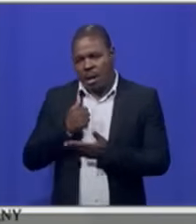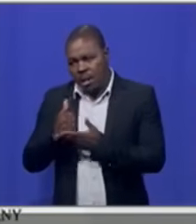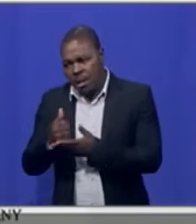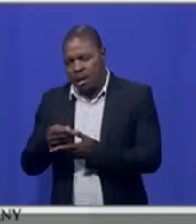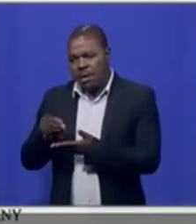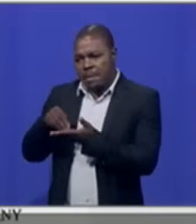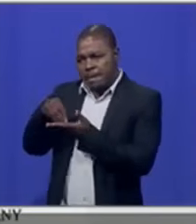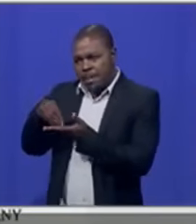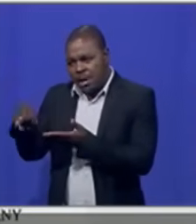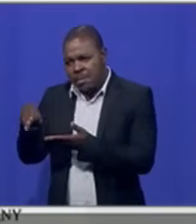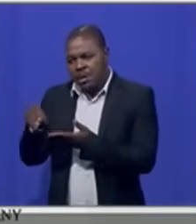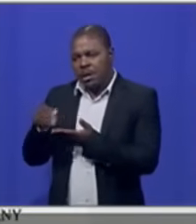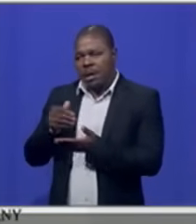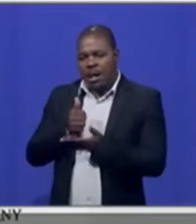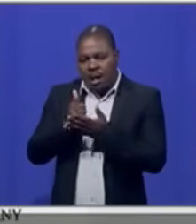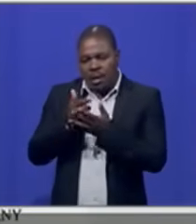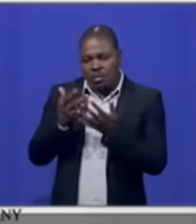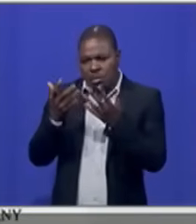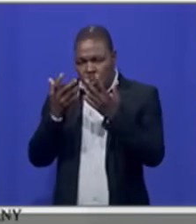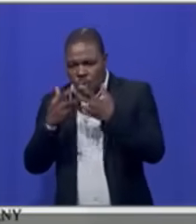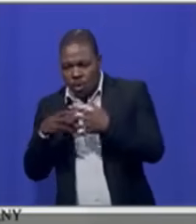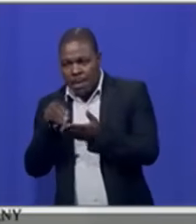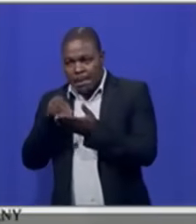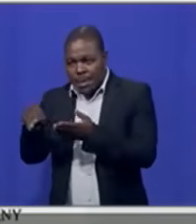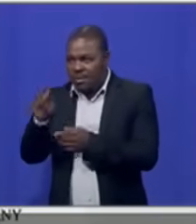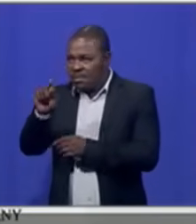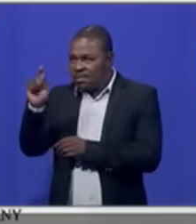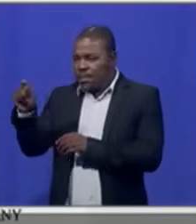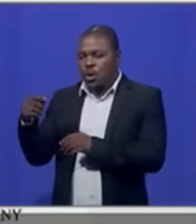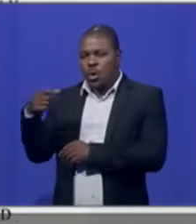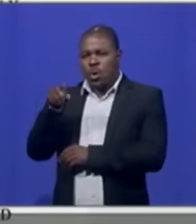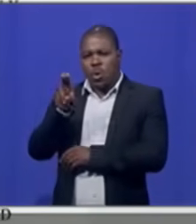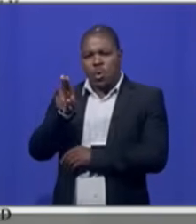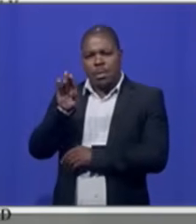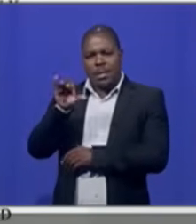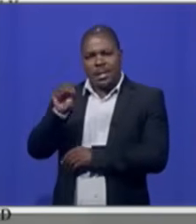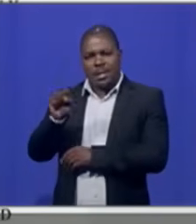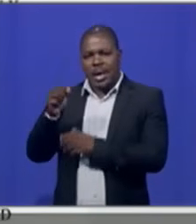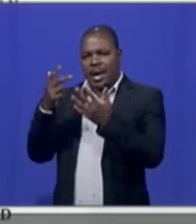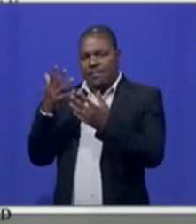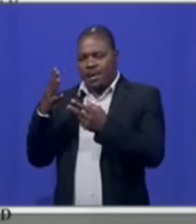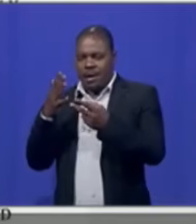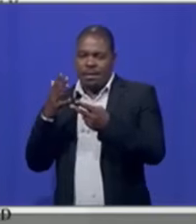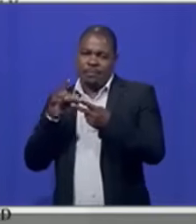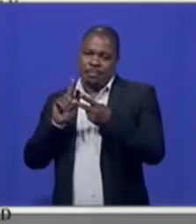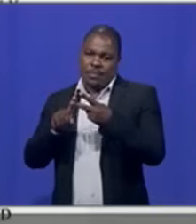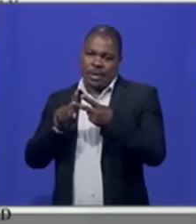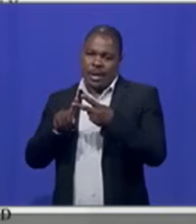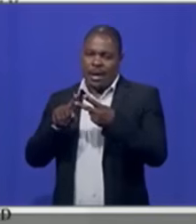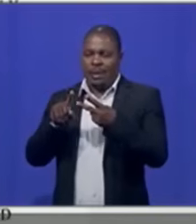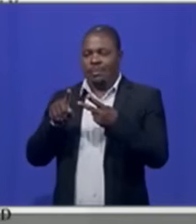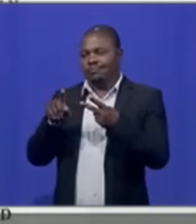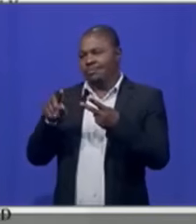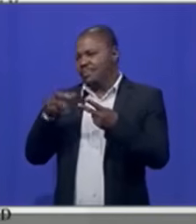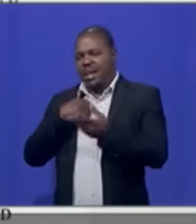payment of any service provider, in particular Gubis 85 Solution